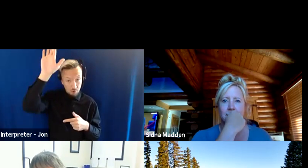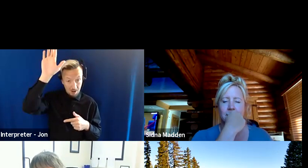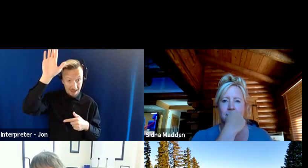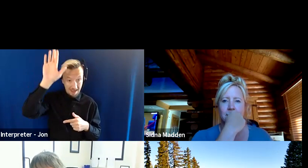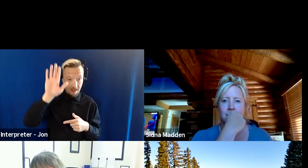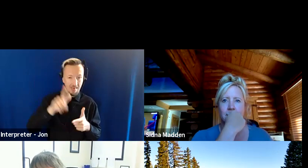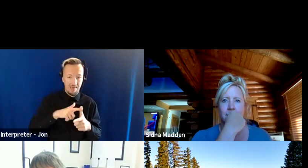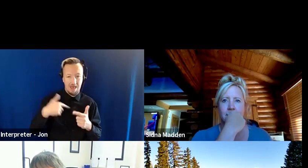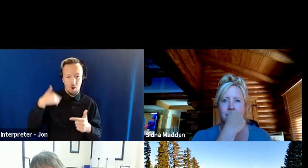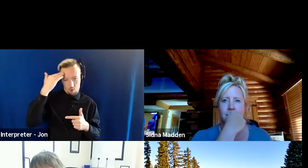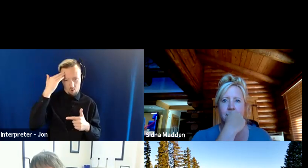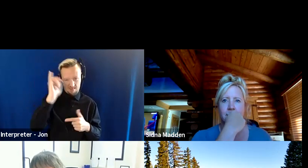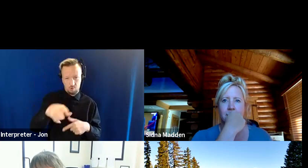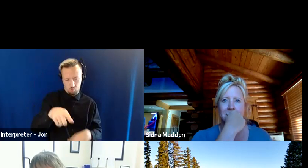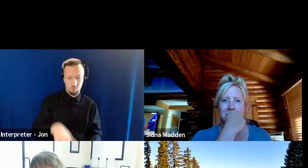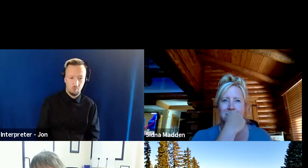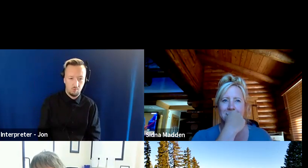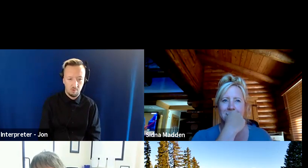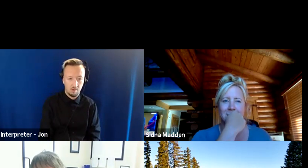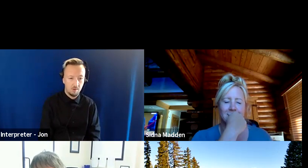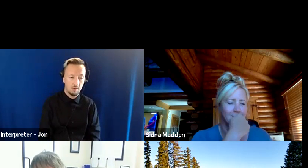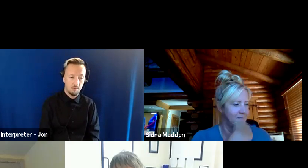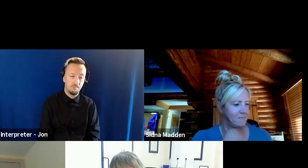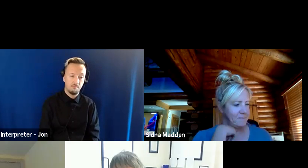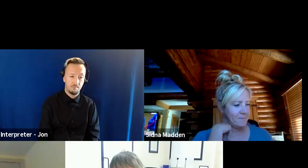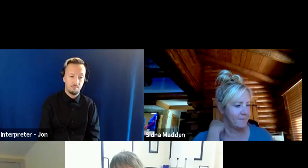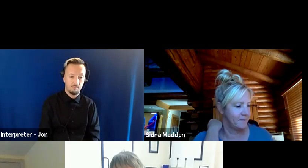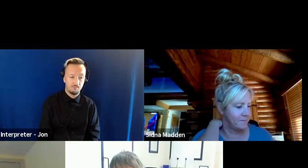know that that's you. Okay, I'll do that.